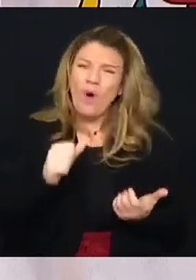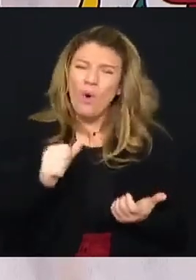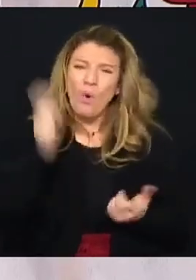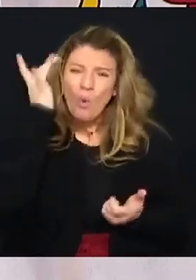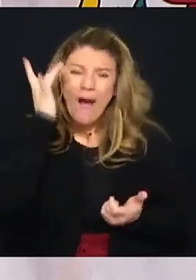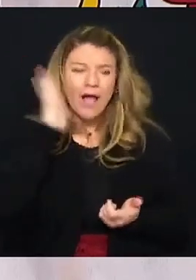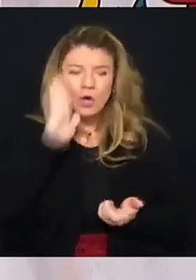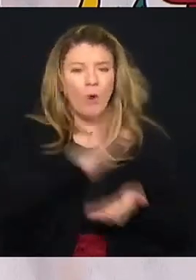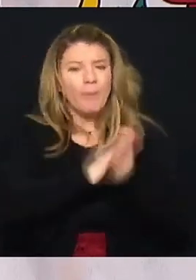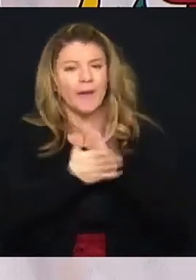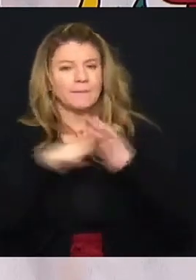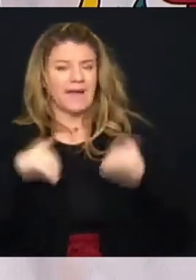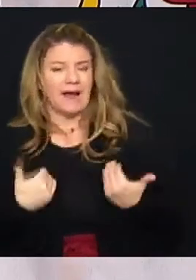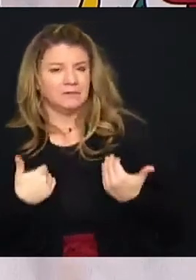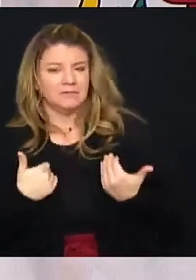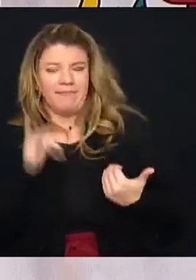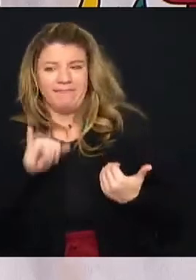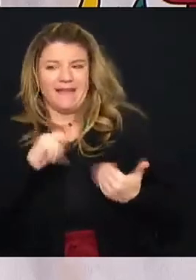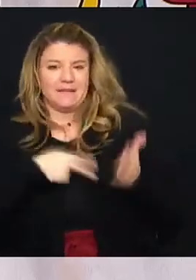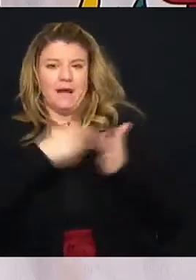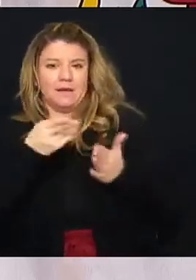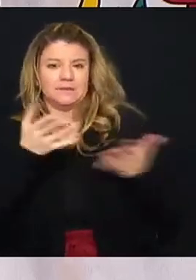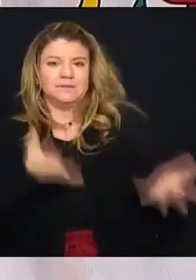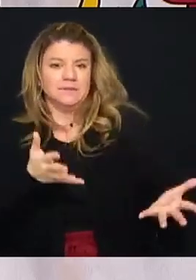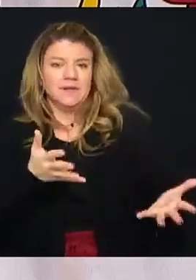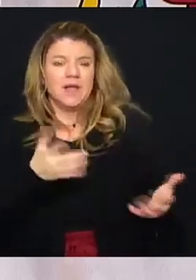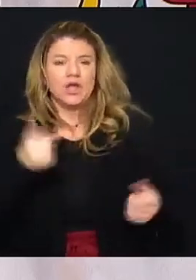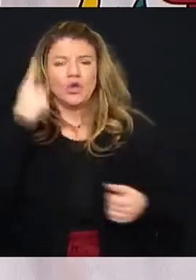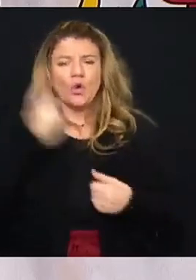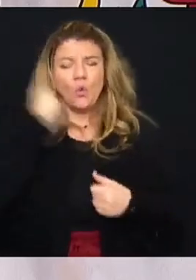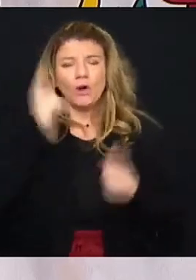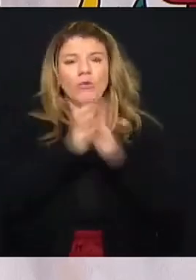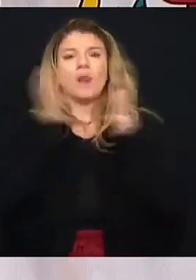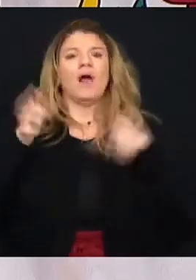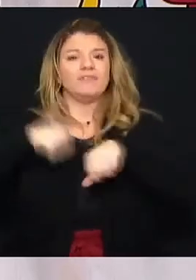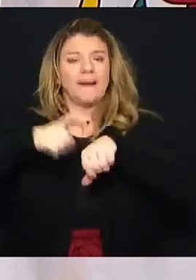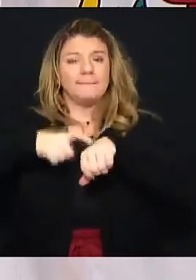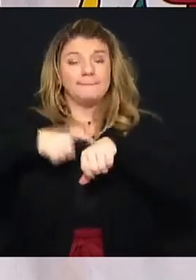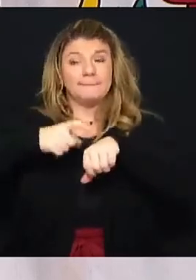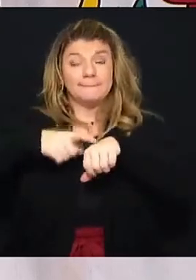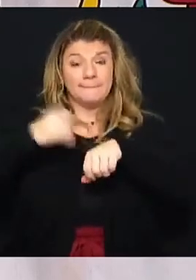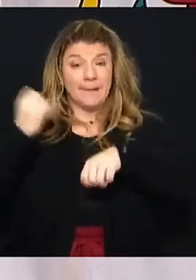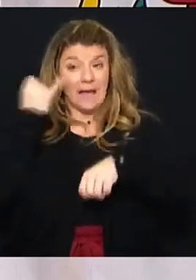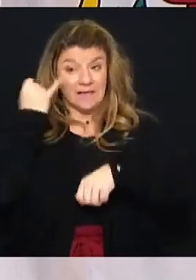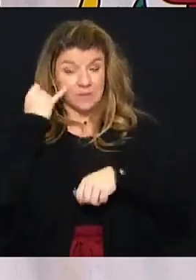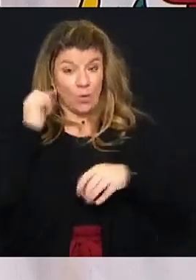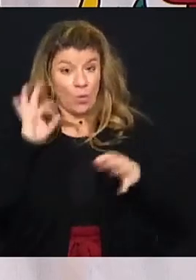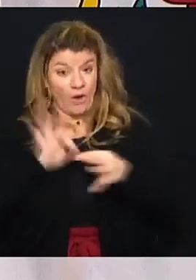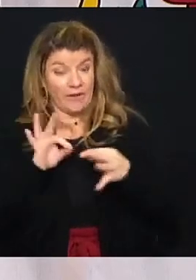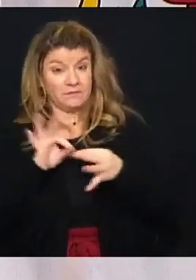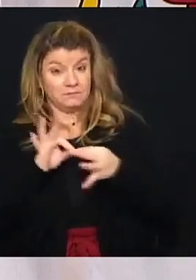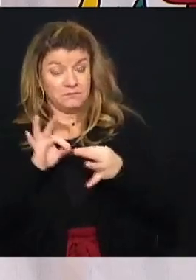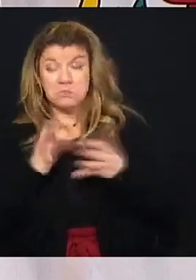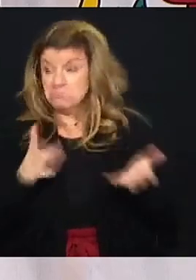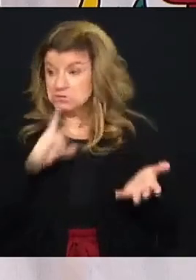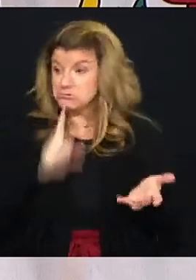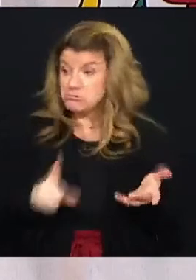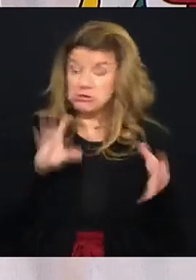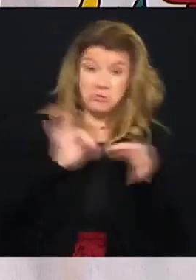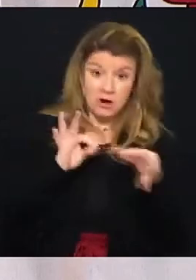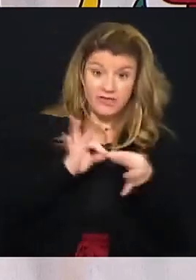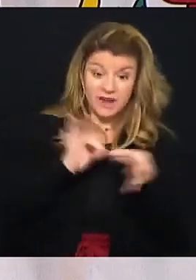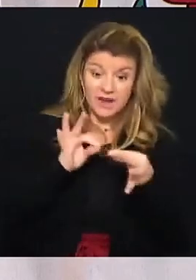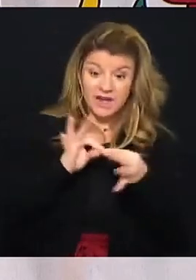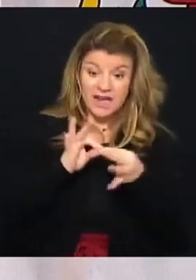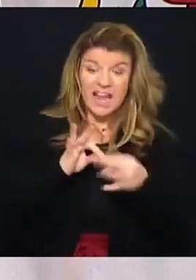tired. You know, that's all there is to it. And you wonder a lot of times, really, is it worth it? Is it really worth it? And then all of a